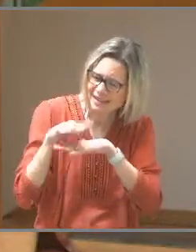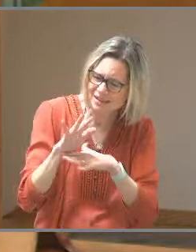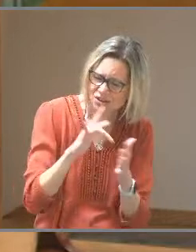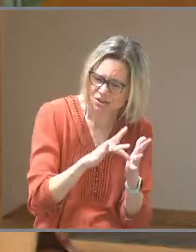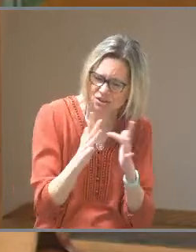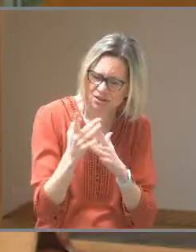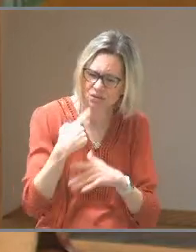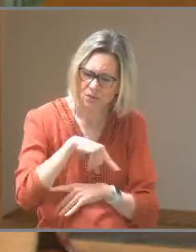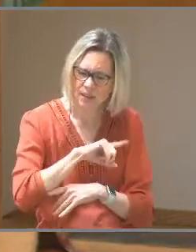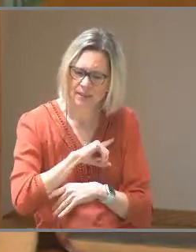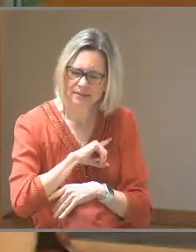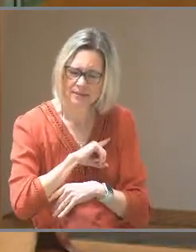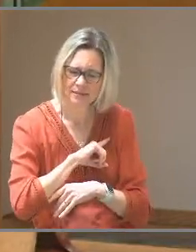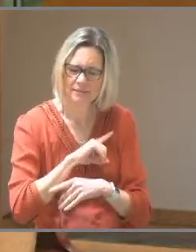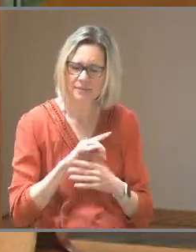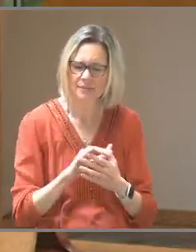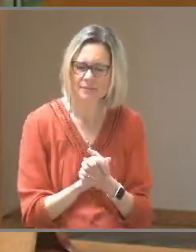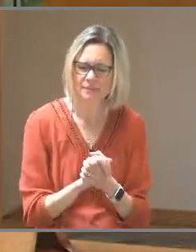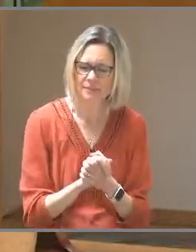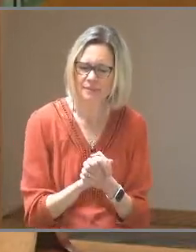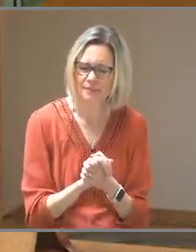us.